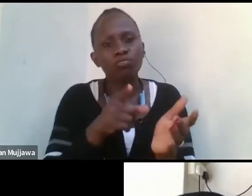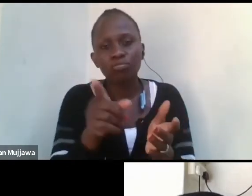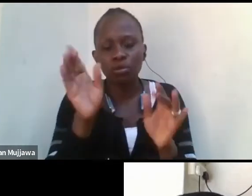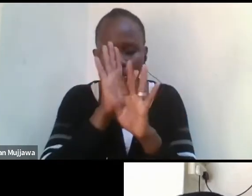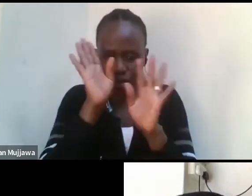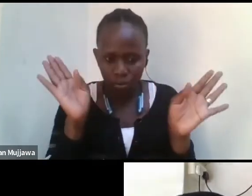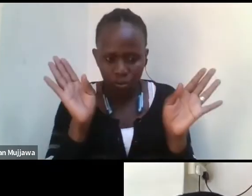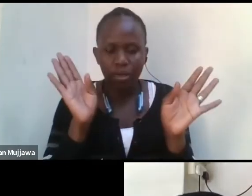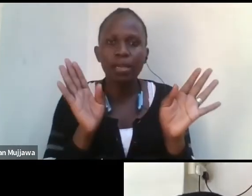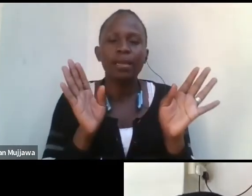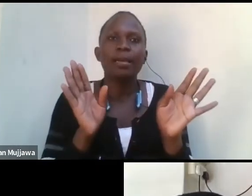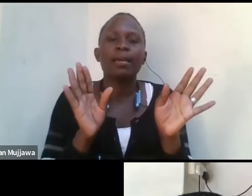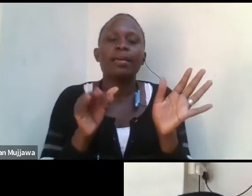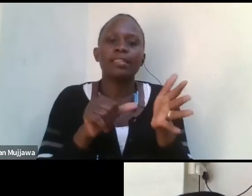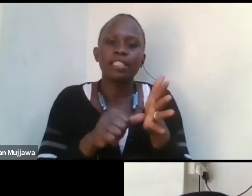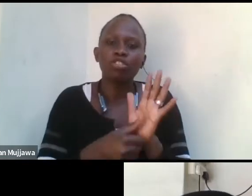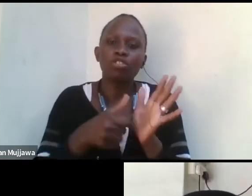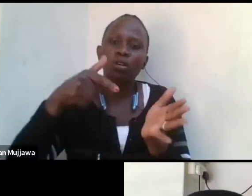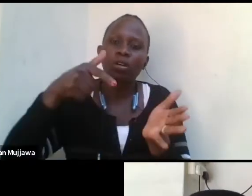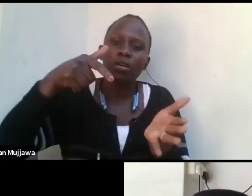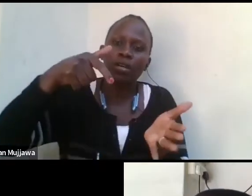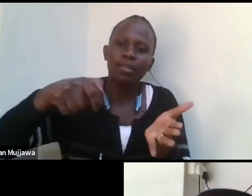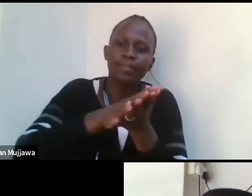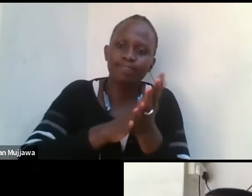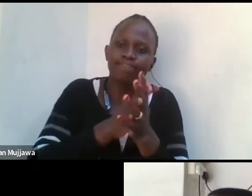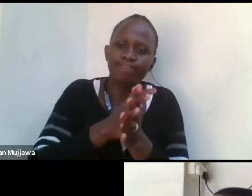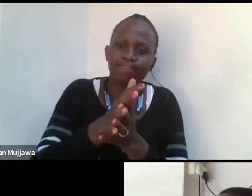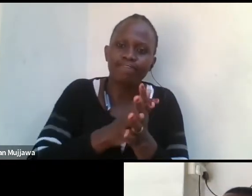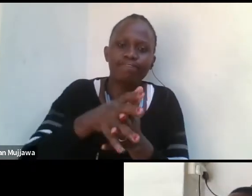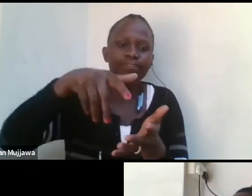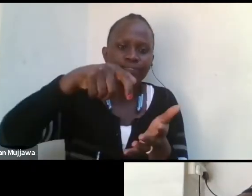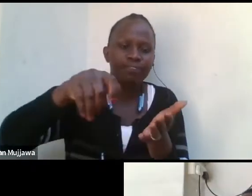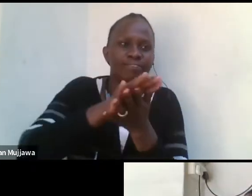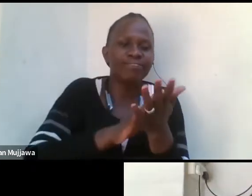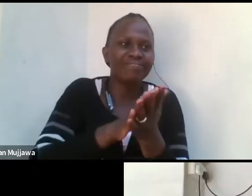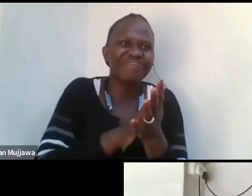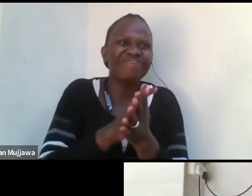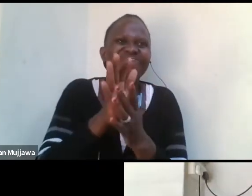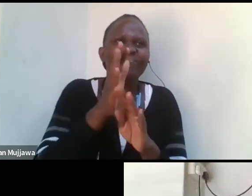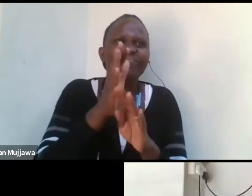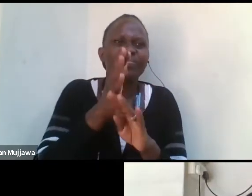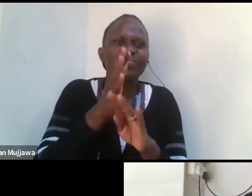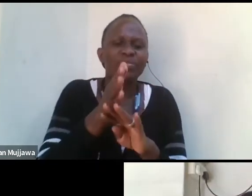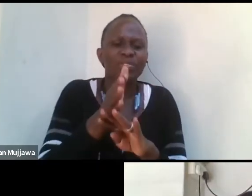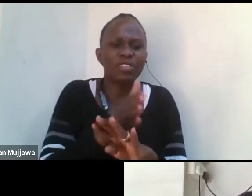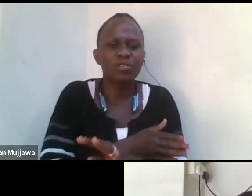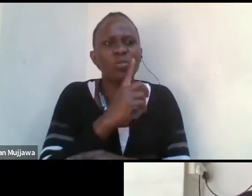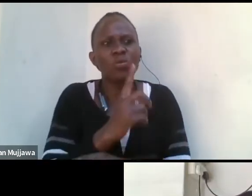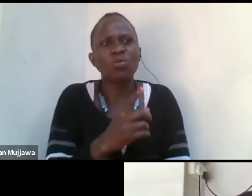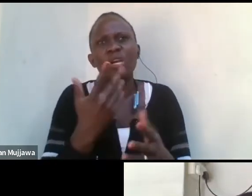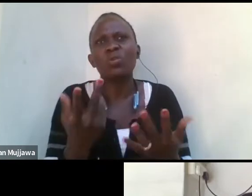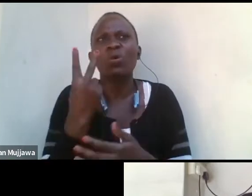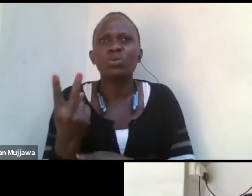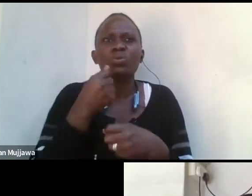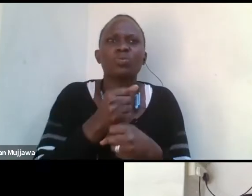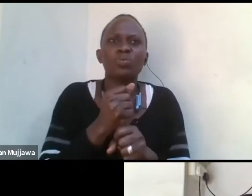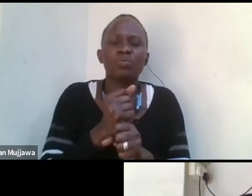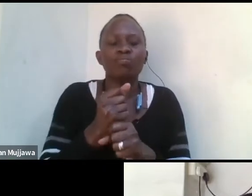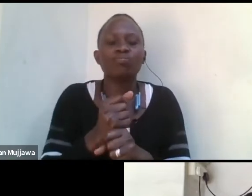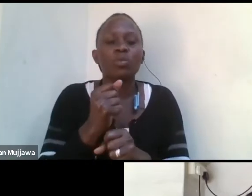hand sanitizers. Before the pandemic, I think we had 1 or 2 manufacturers of sanitizer. Today, we